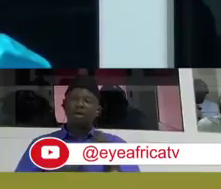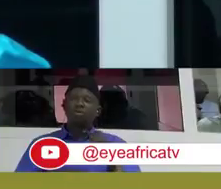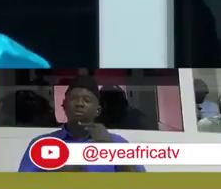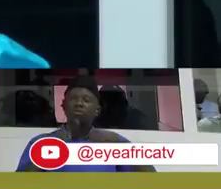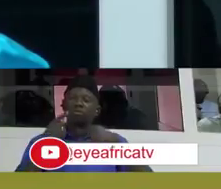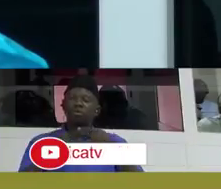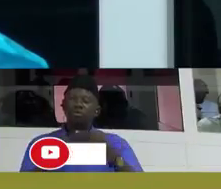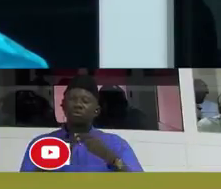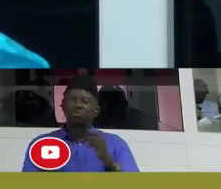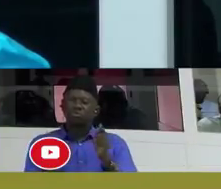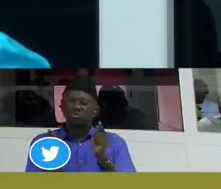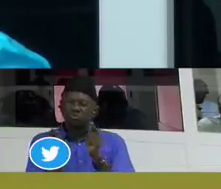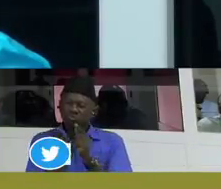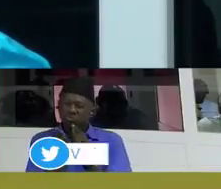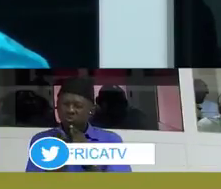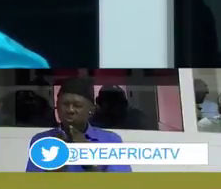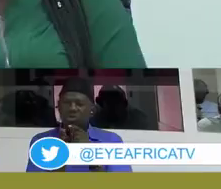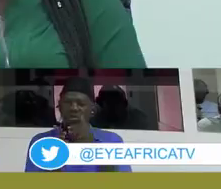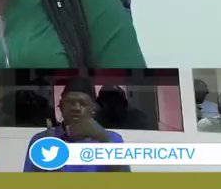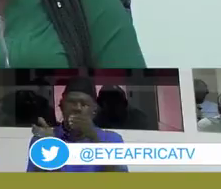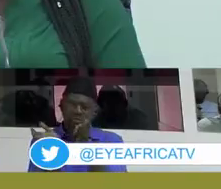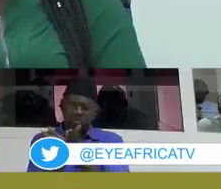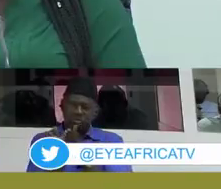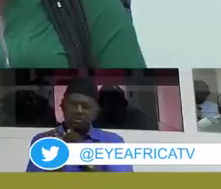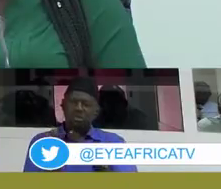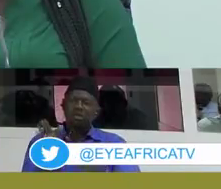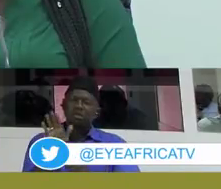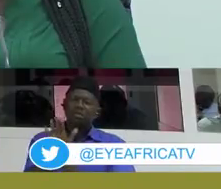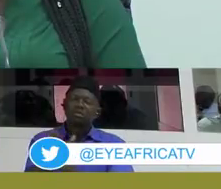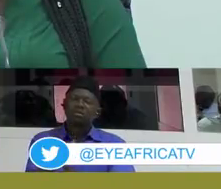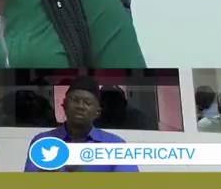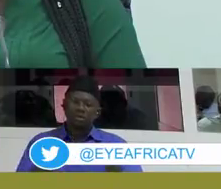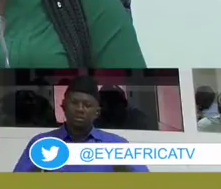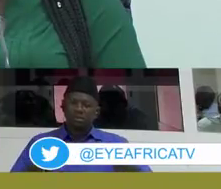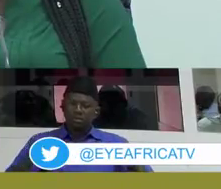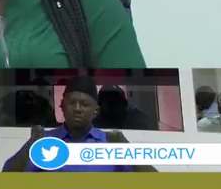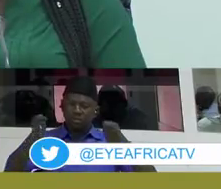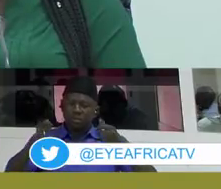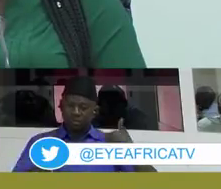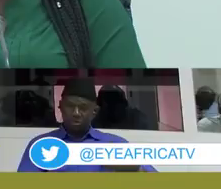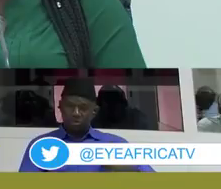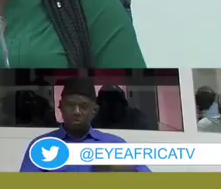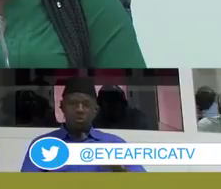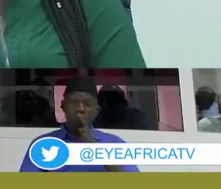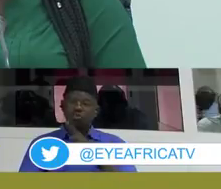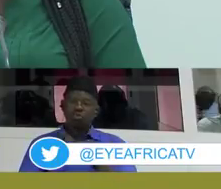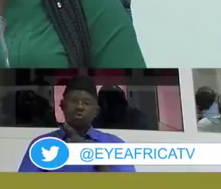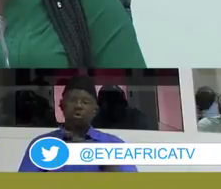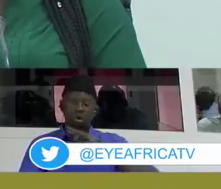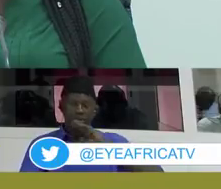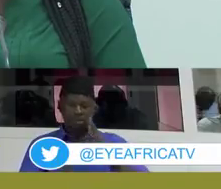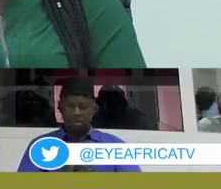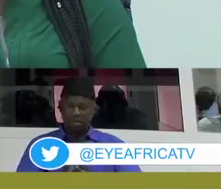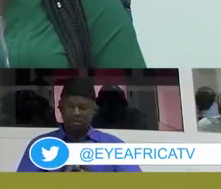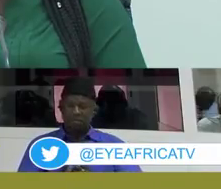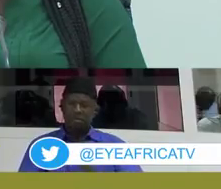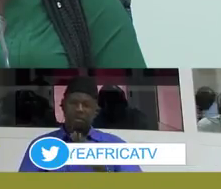much smaller minority, which is the Manjagos, who do not believe, or any